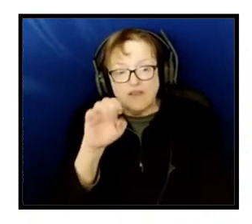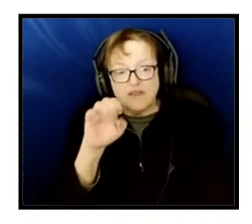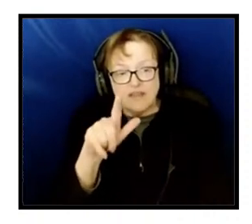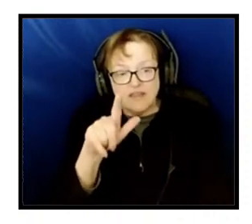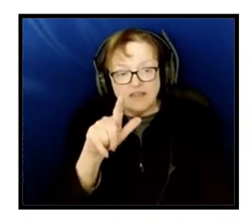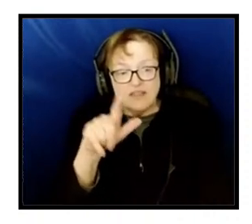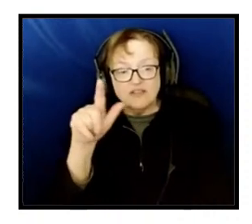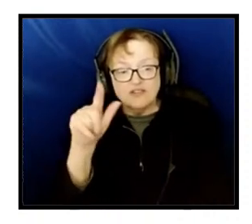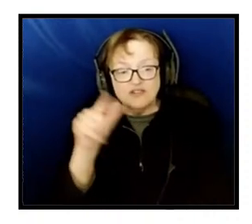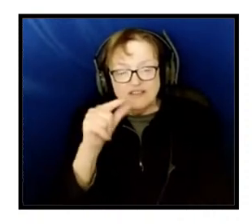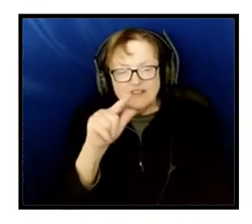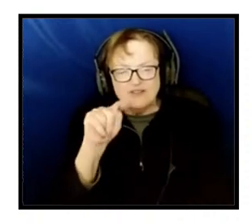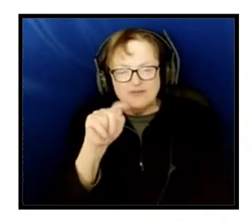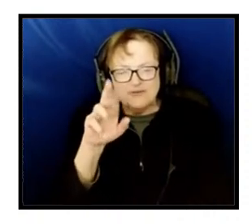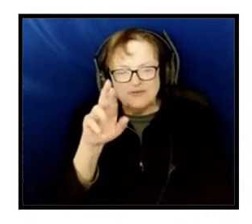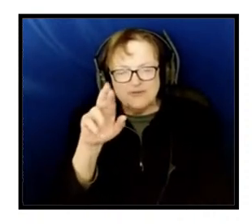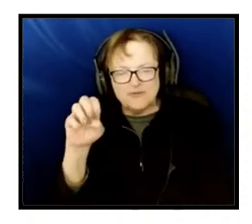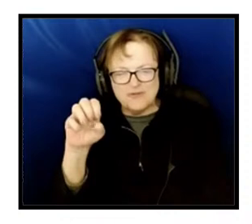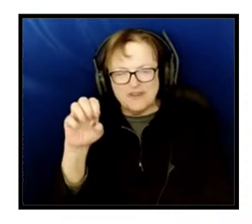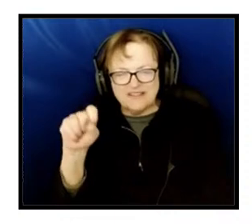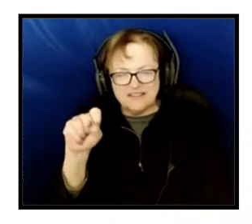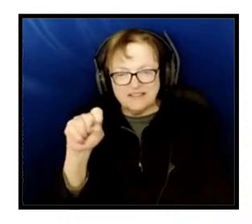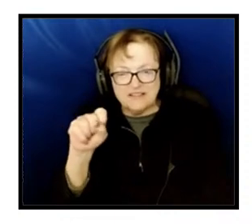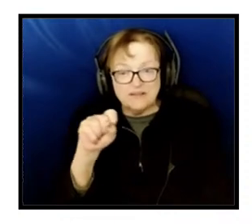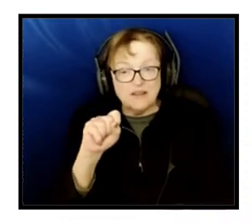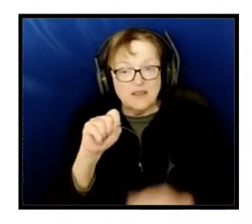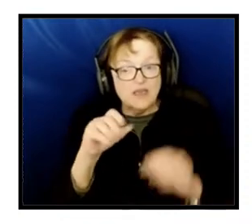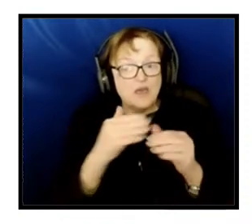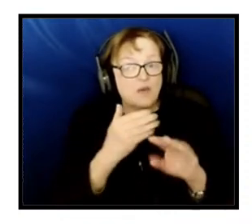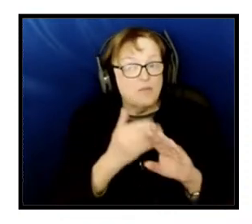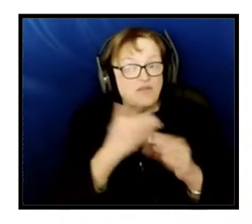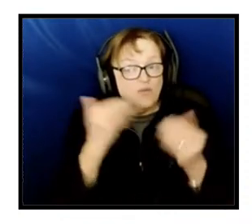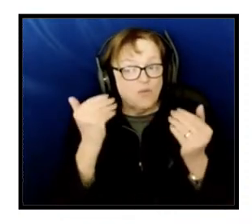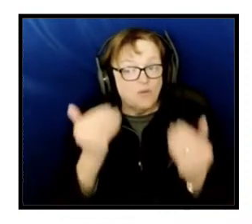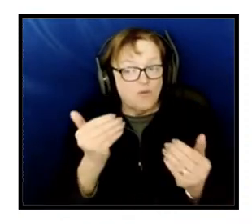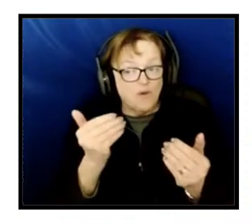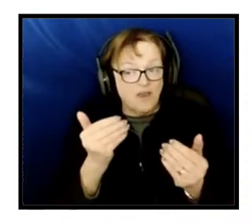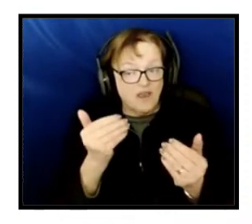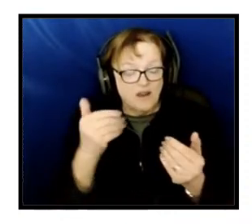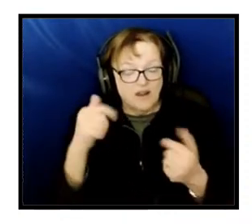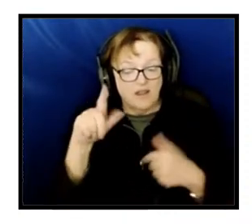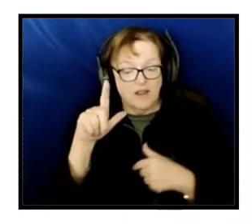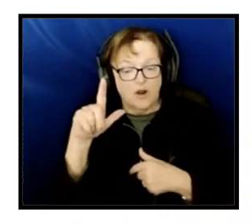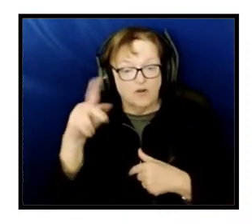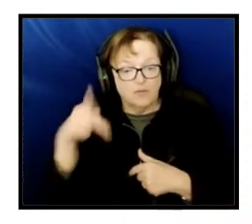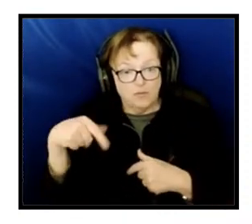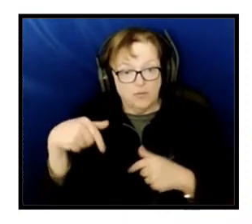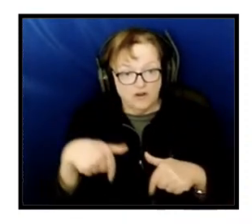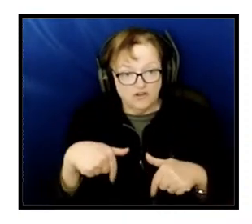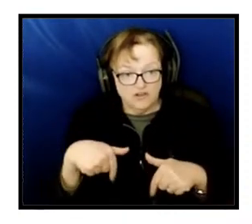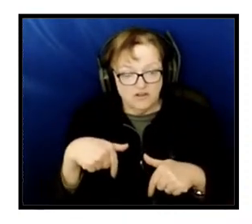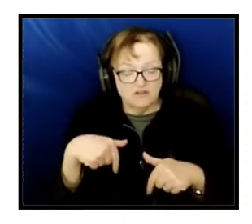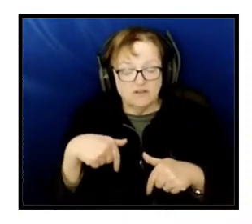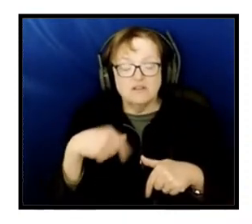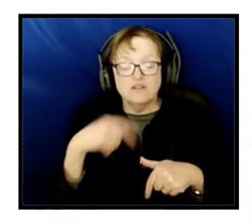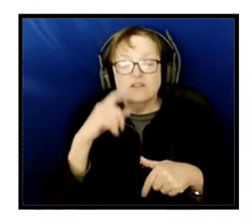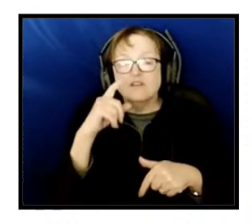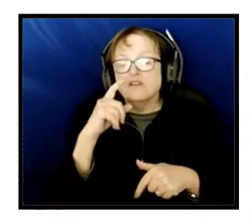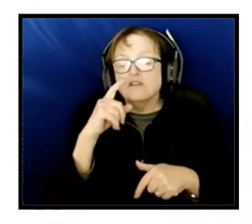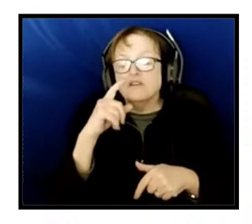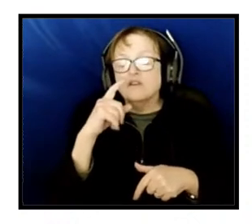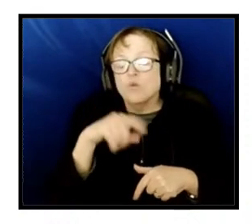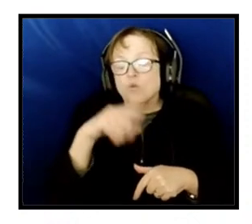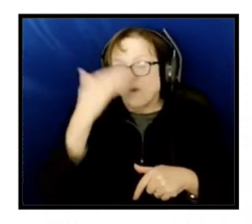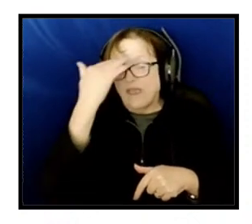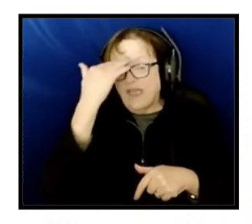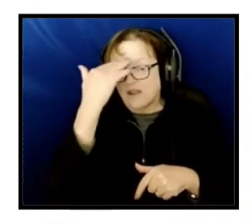Torres. Now, before we go further, we at the Laundromat Project respectfully acknowledge